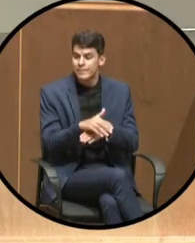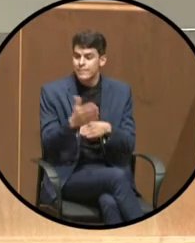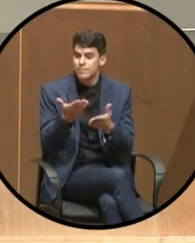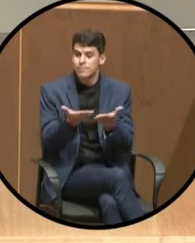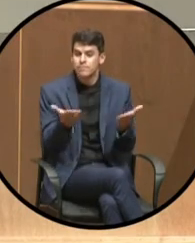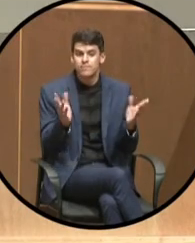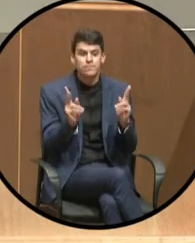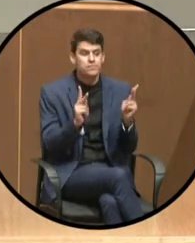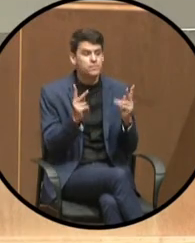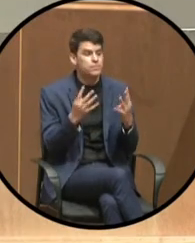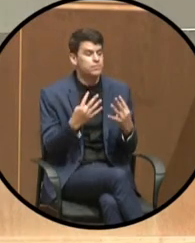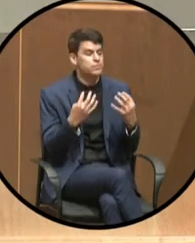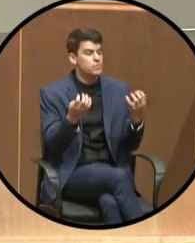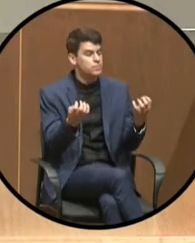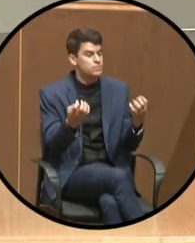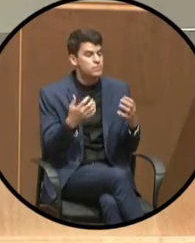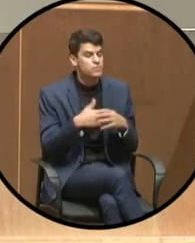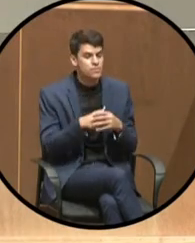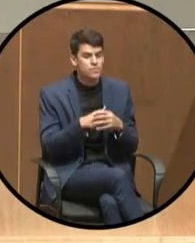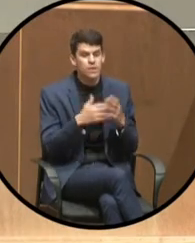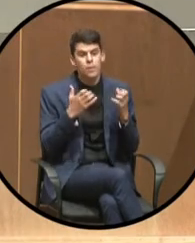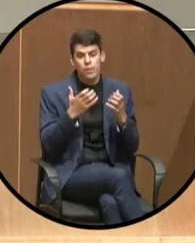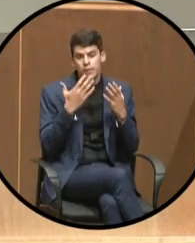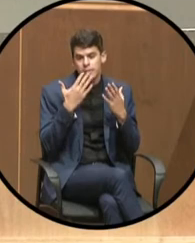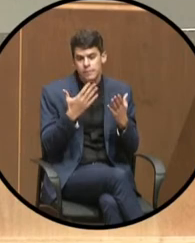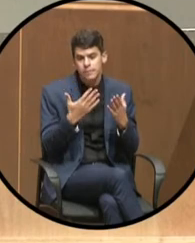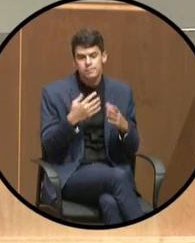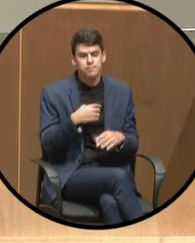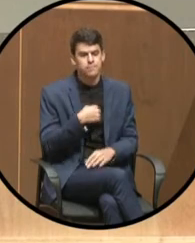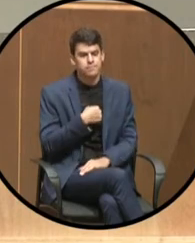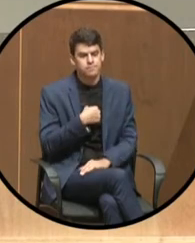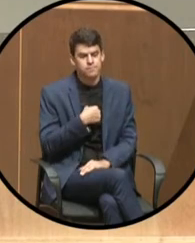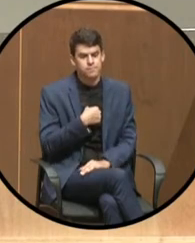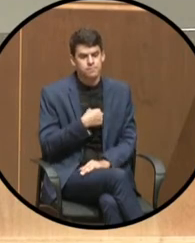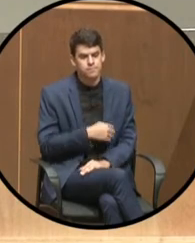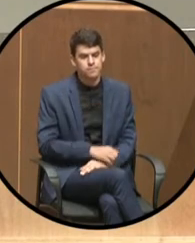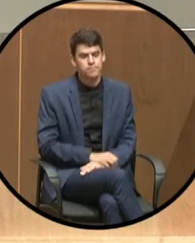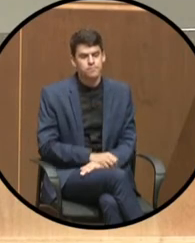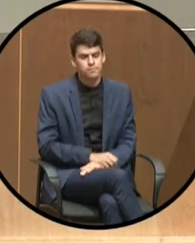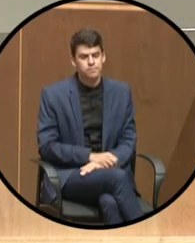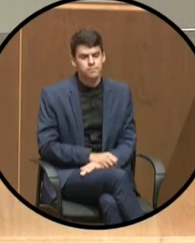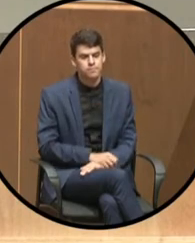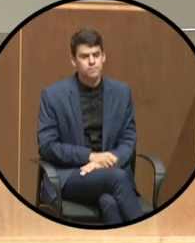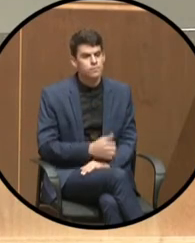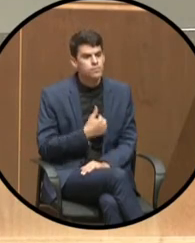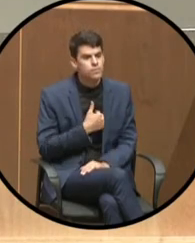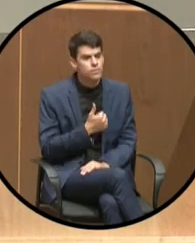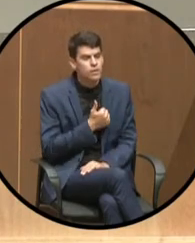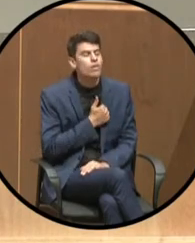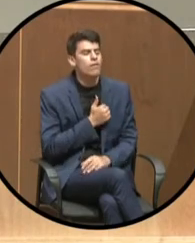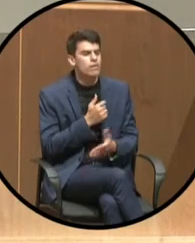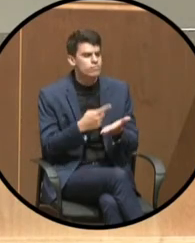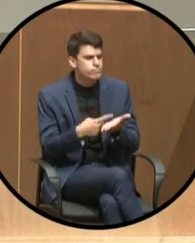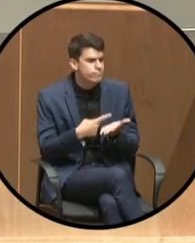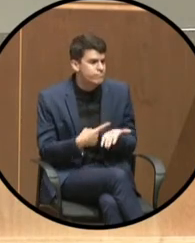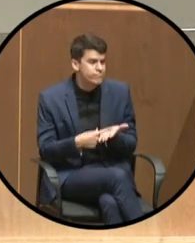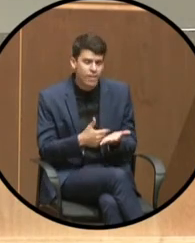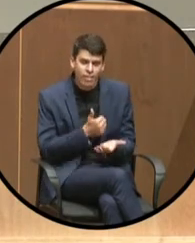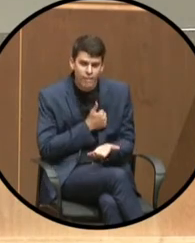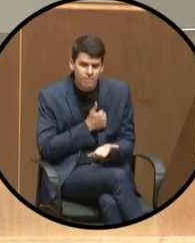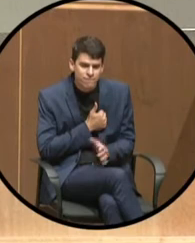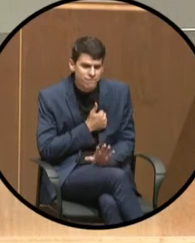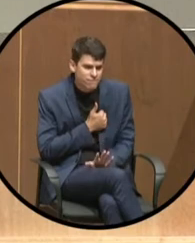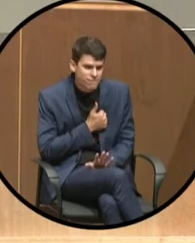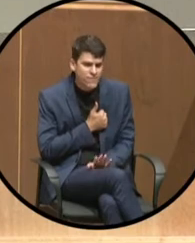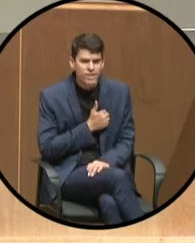in the room, and I want to thank you. I am a person that I love debate, and